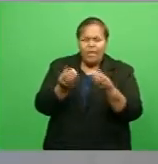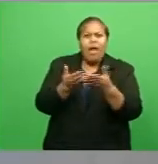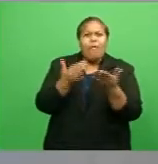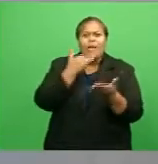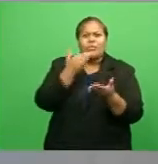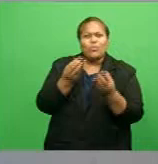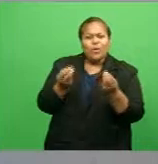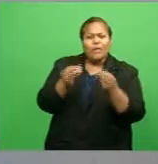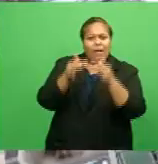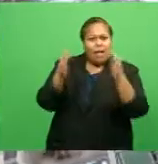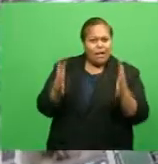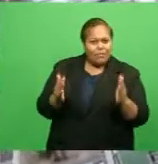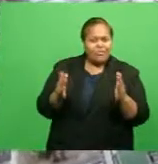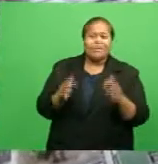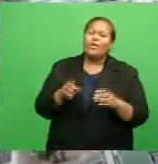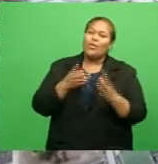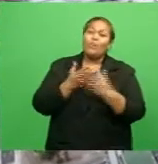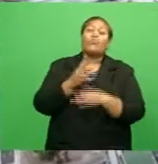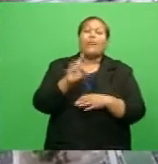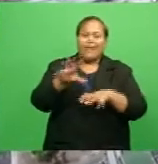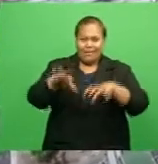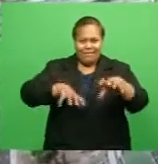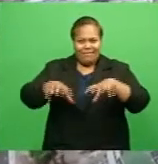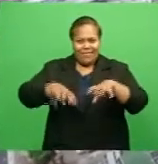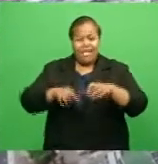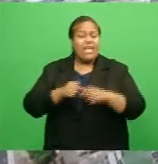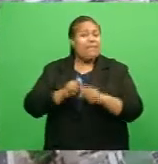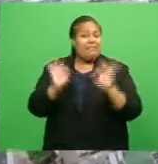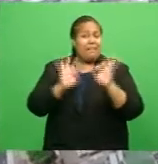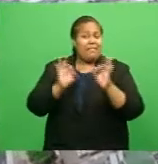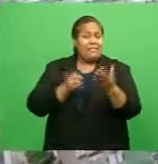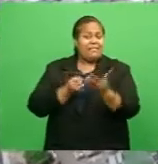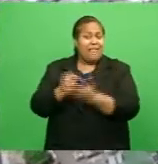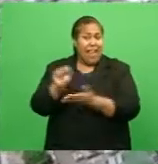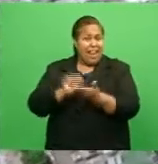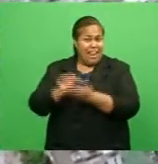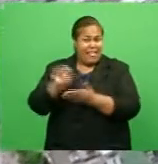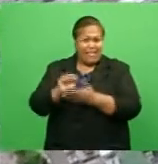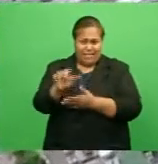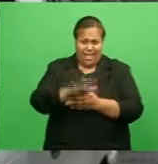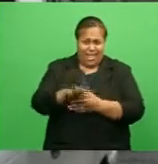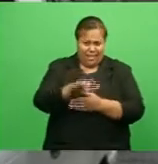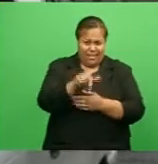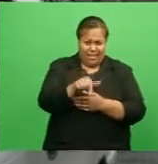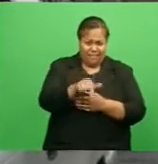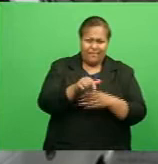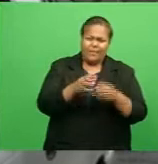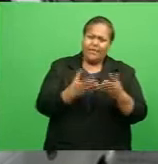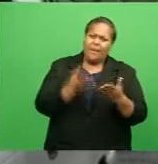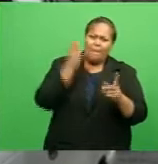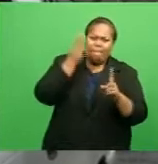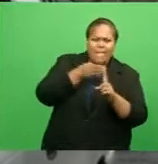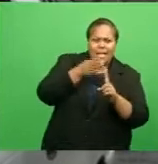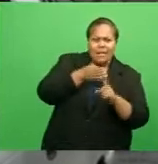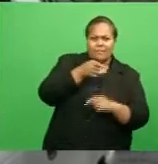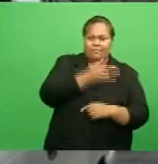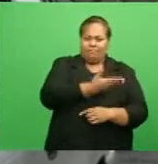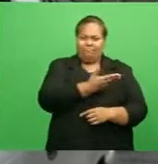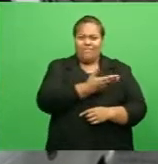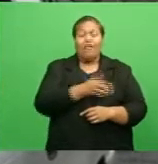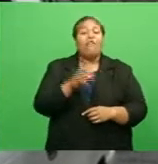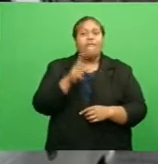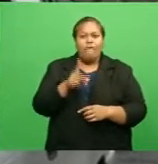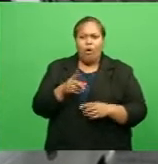real estate activities. So if there is no sales in any particular area, which is the main basis for the valuers